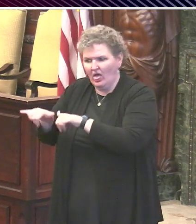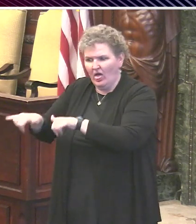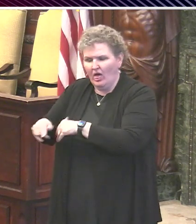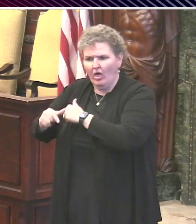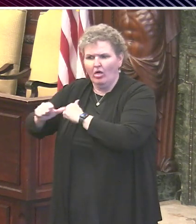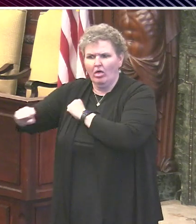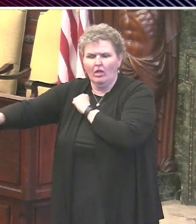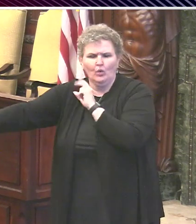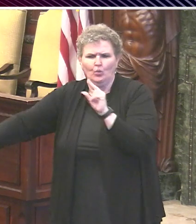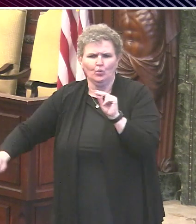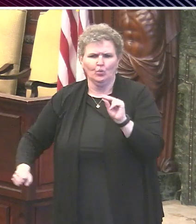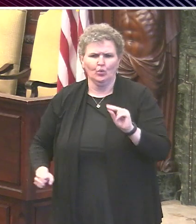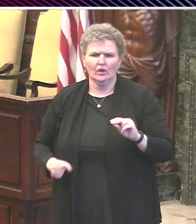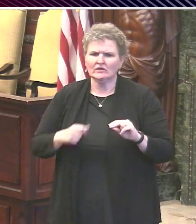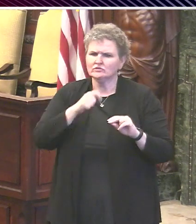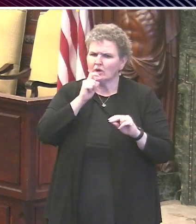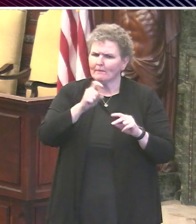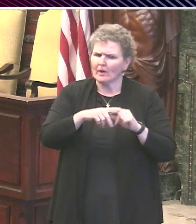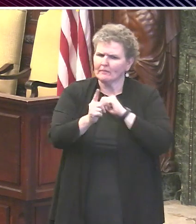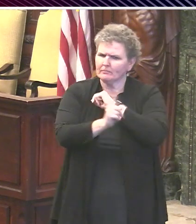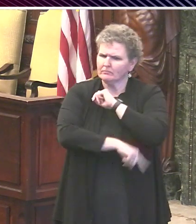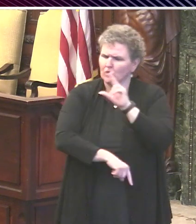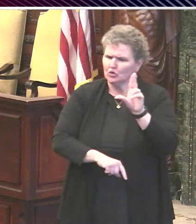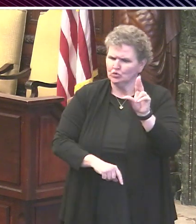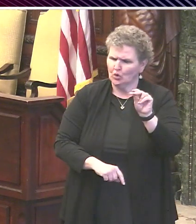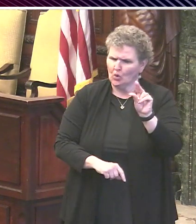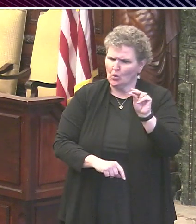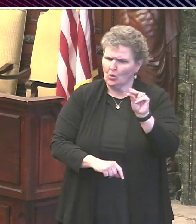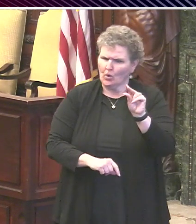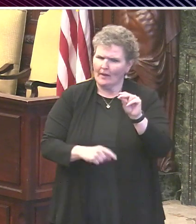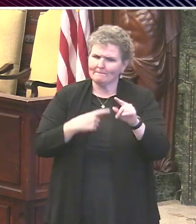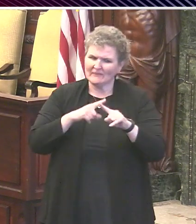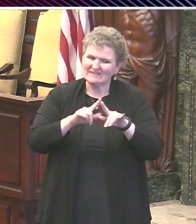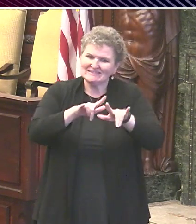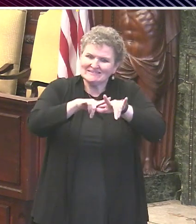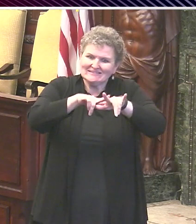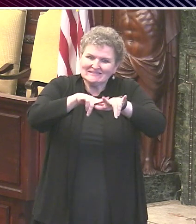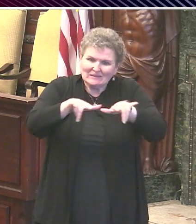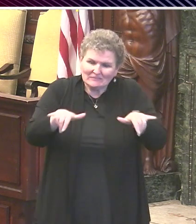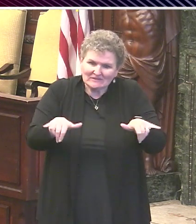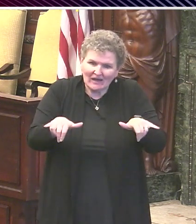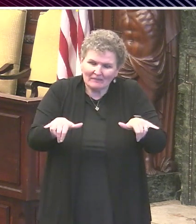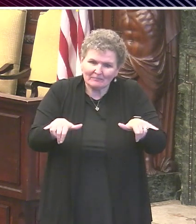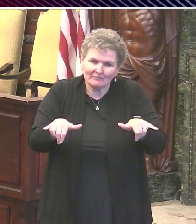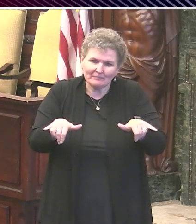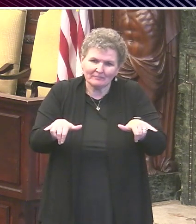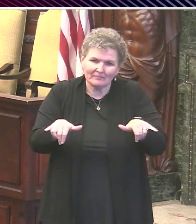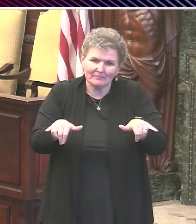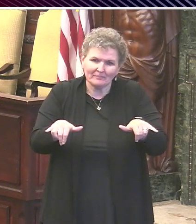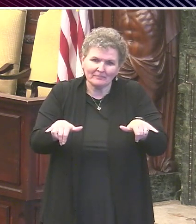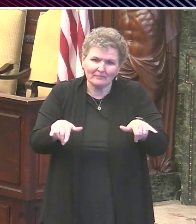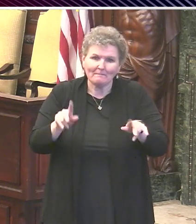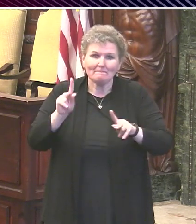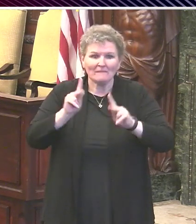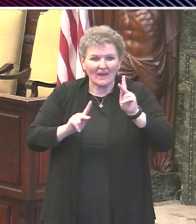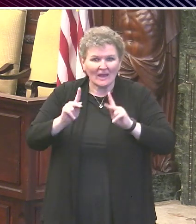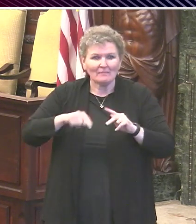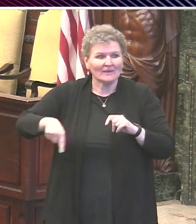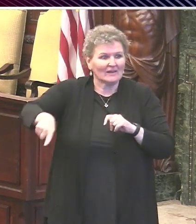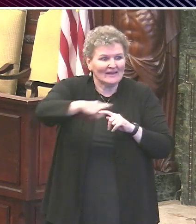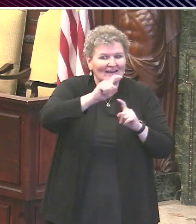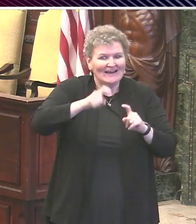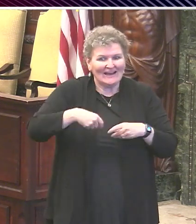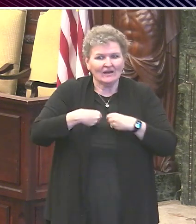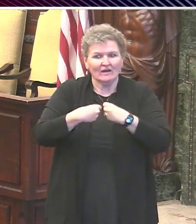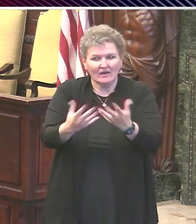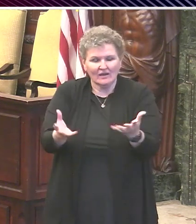this isn't punitive, but at the same time, really connect those individuals to the services they need. Would you